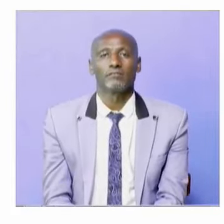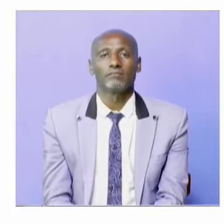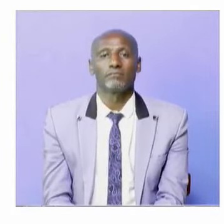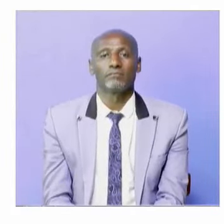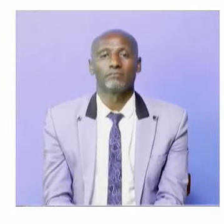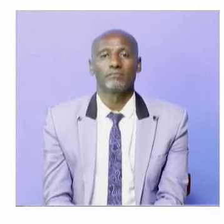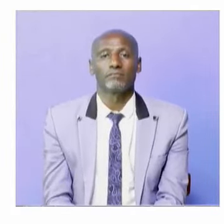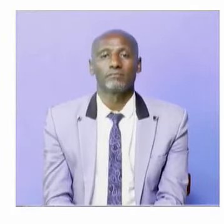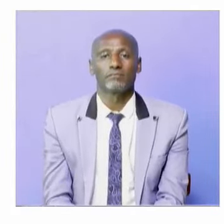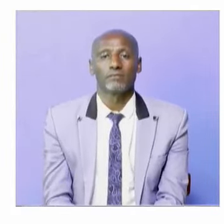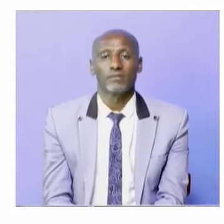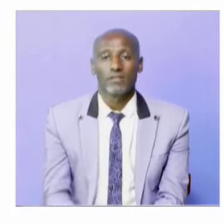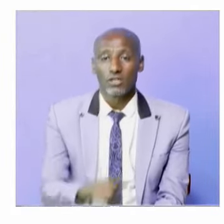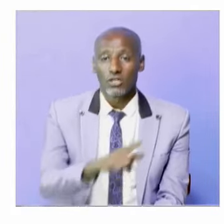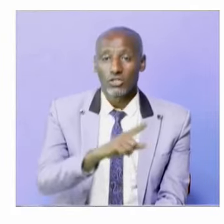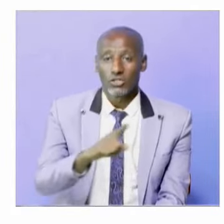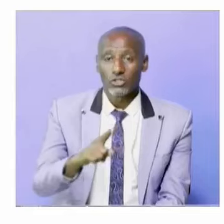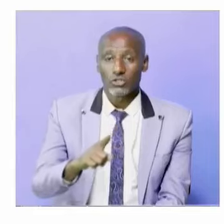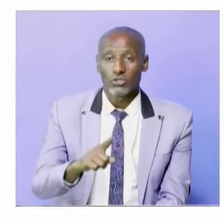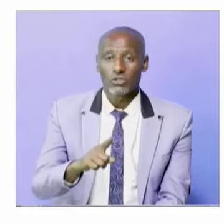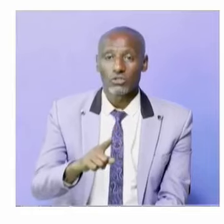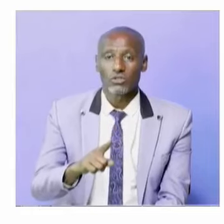you had better